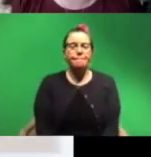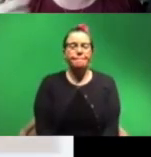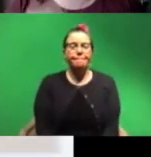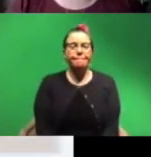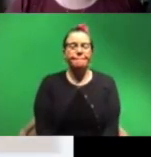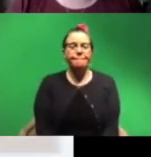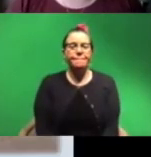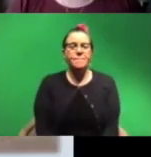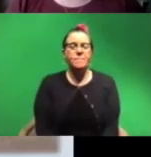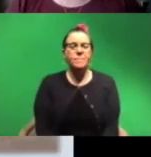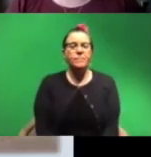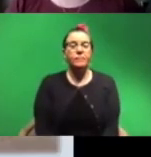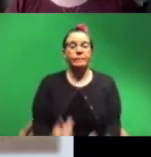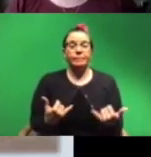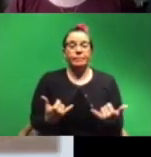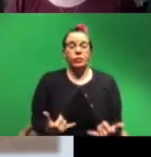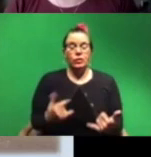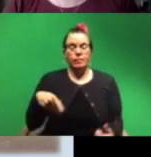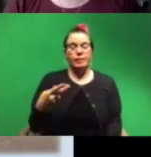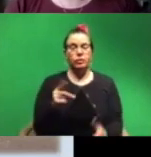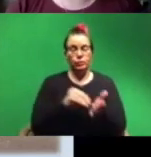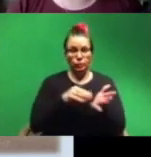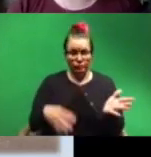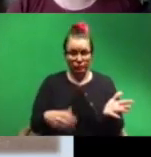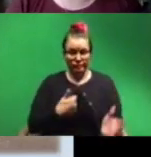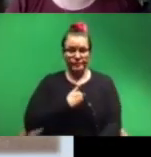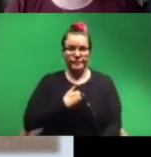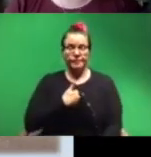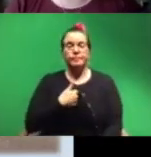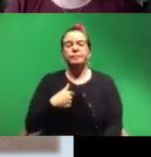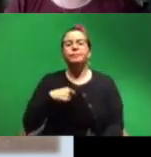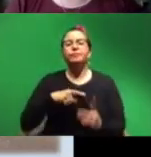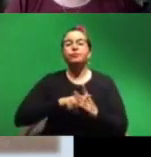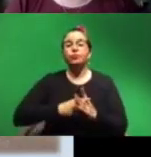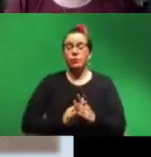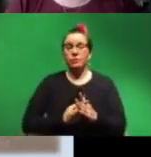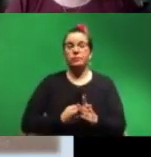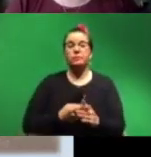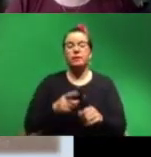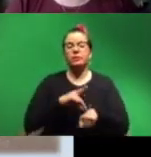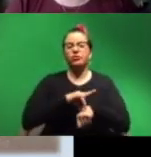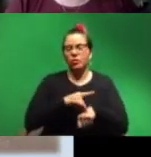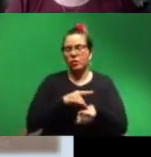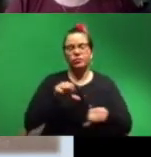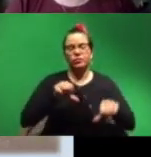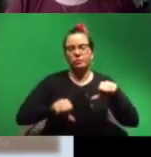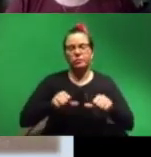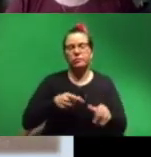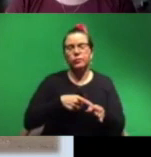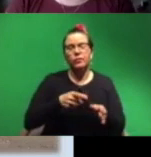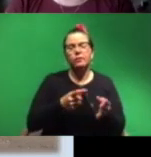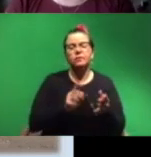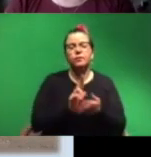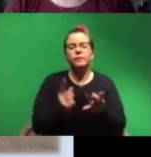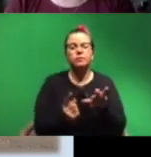So yeah, I'm currently a PhD student, but I started my geology career doing my bachelor's at the University of